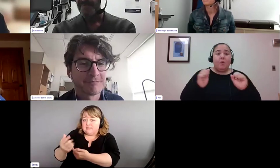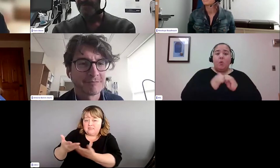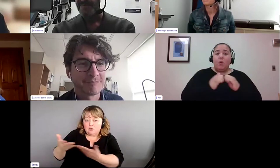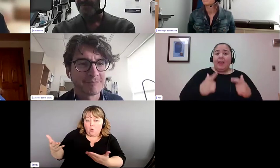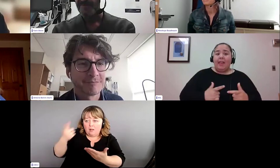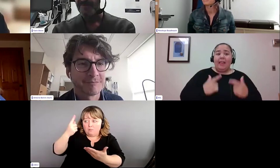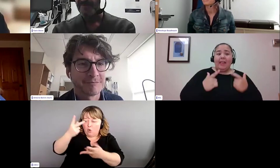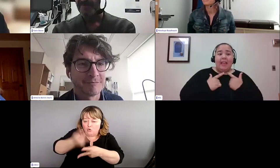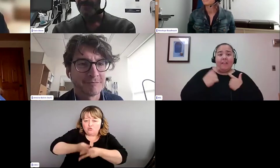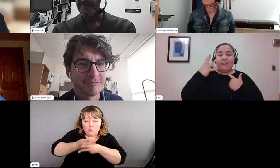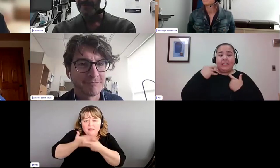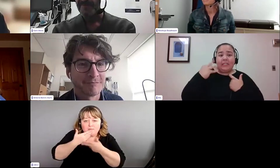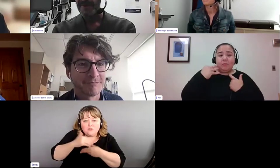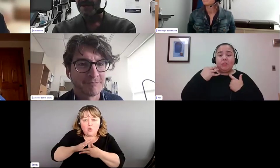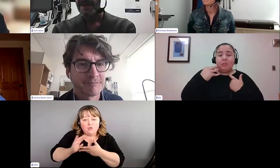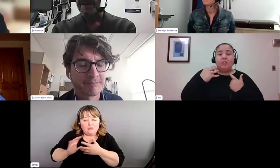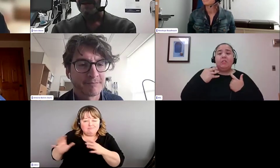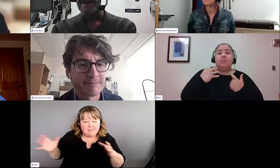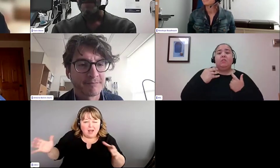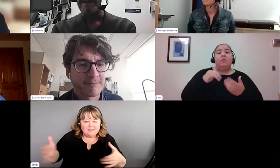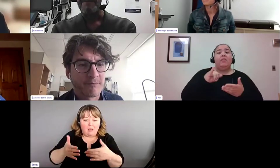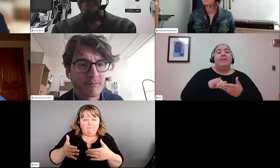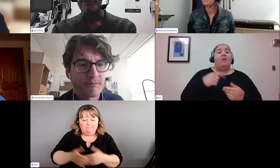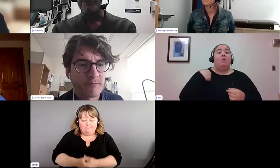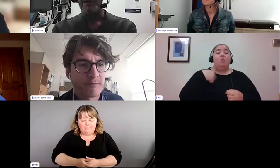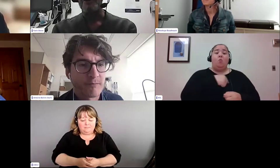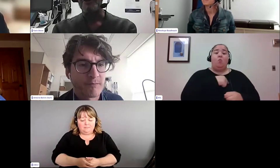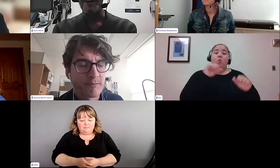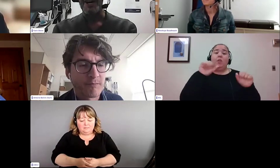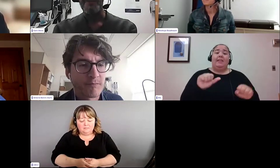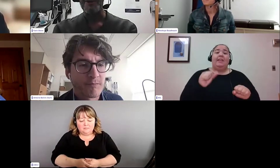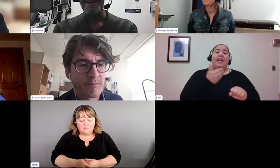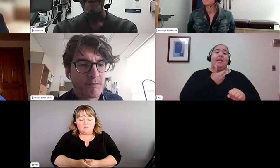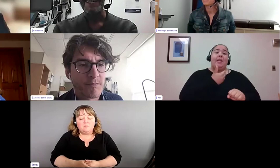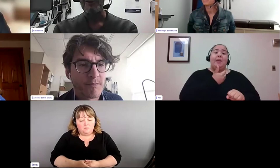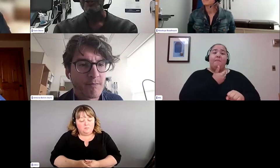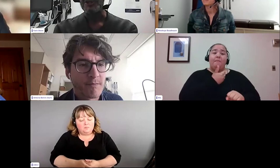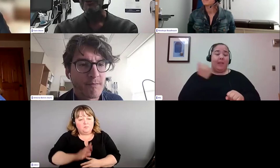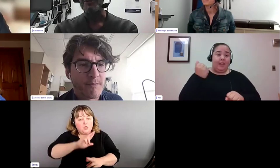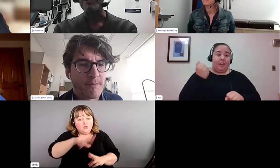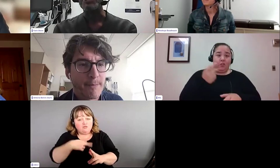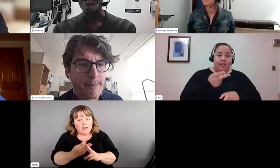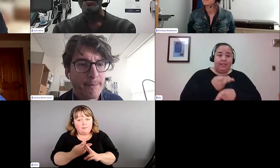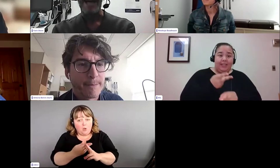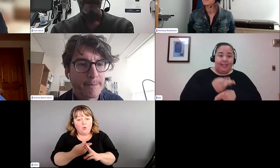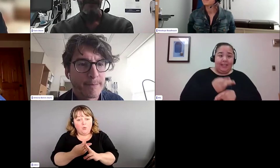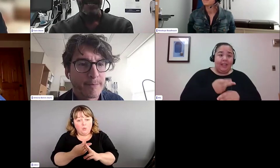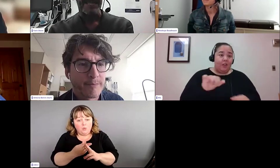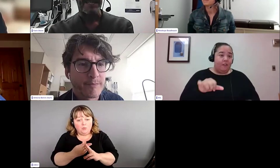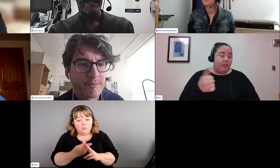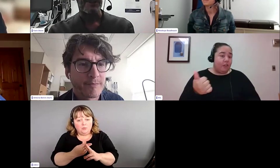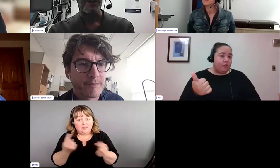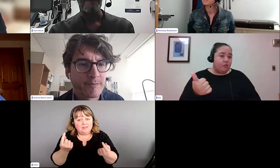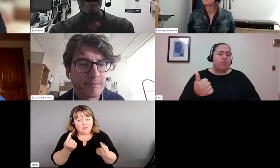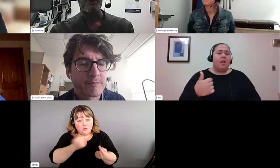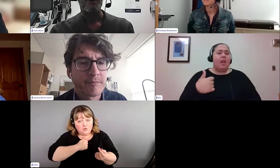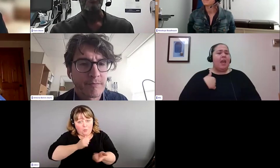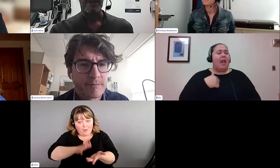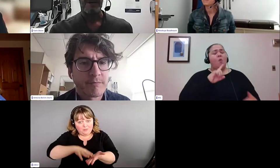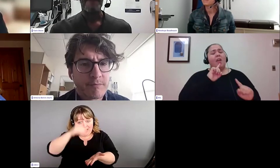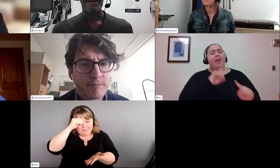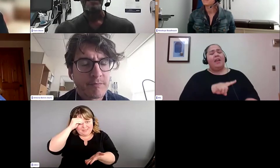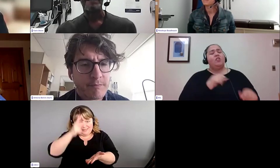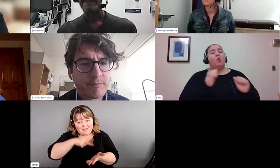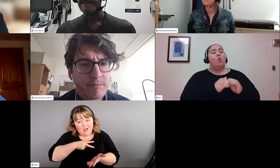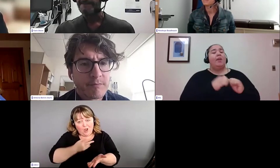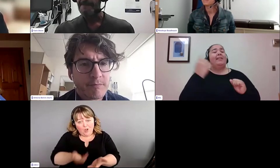experience, so that we can better take care of the others? I'll answer with something that